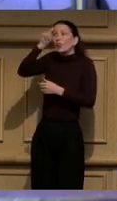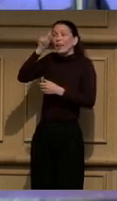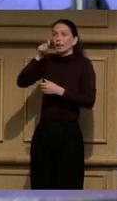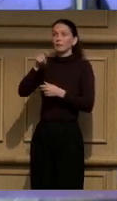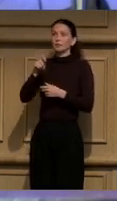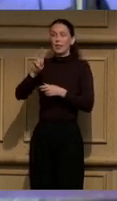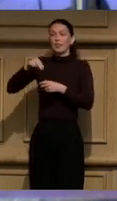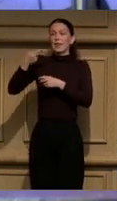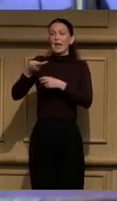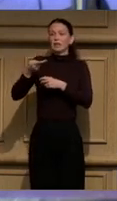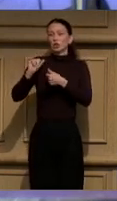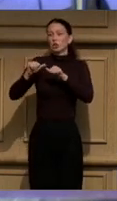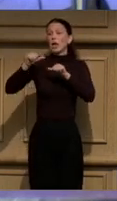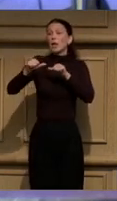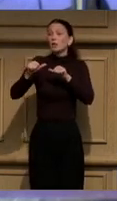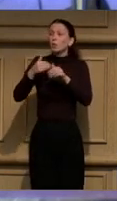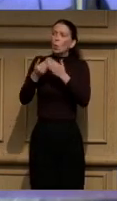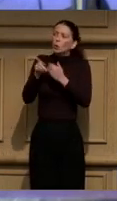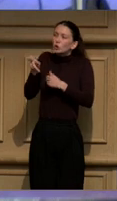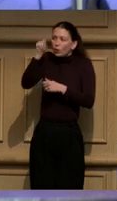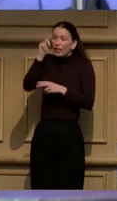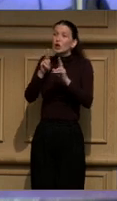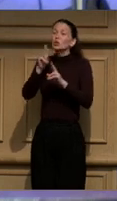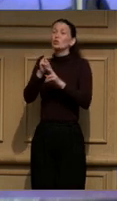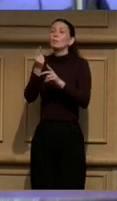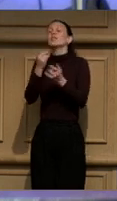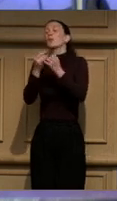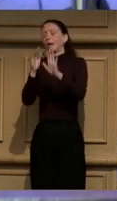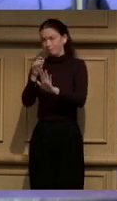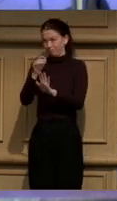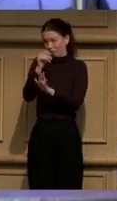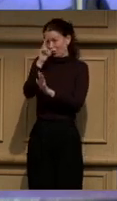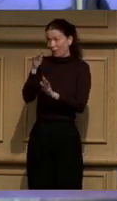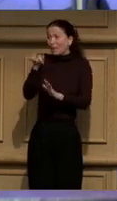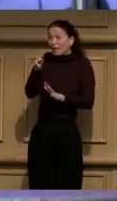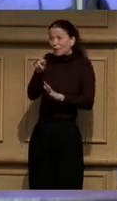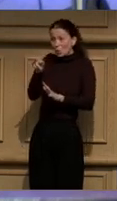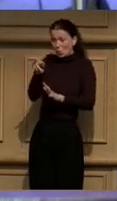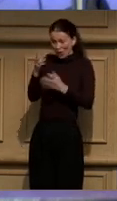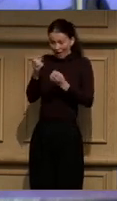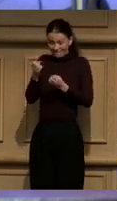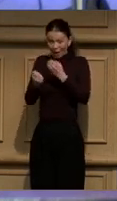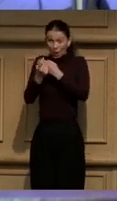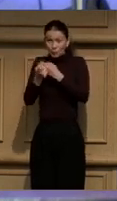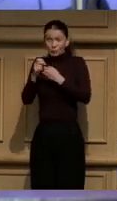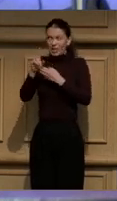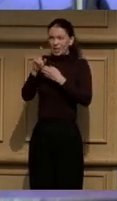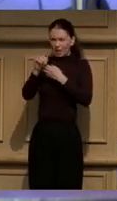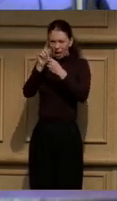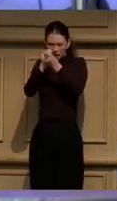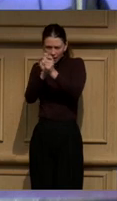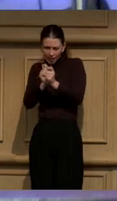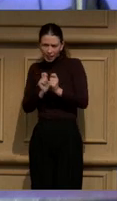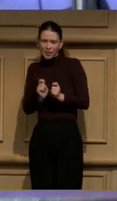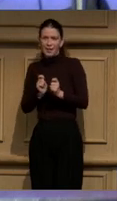you having had that experience? Like, if you could redesign such a program, is there a sense of like what you